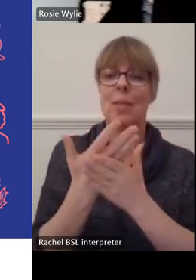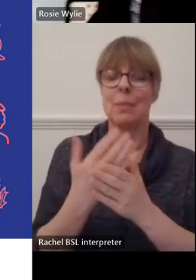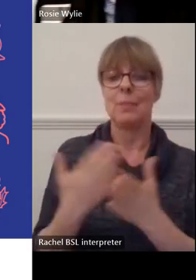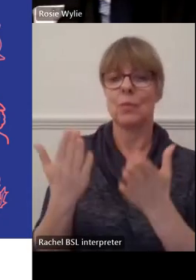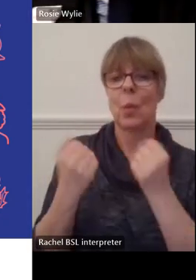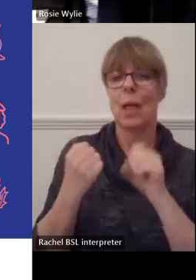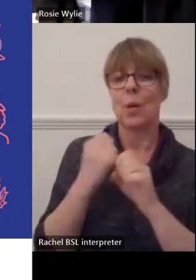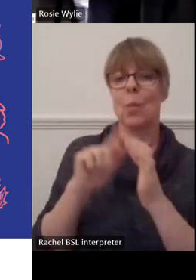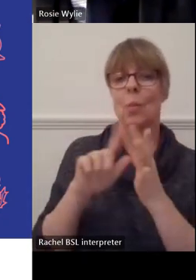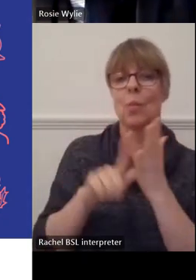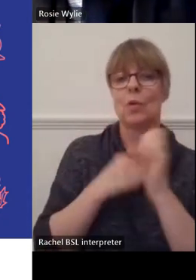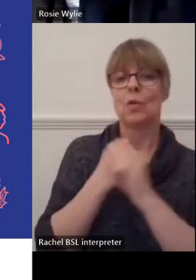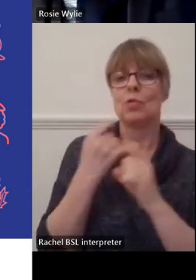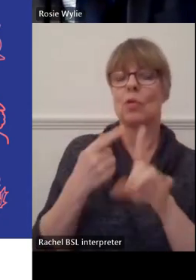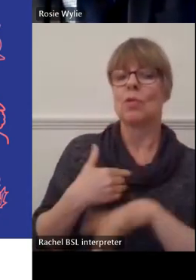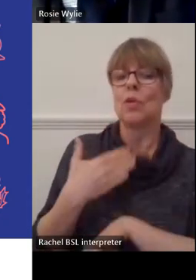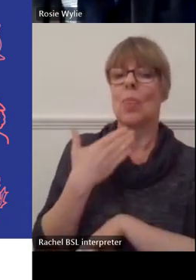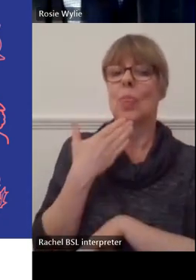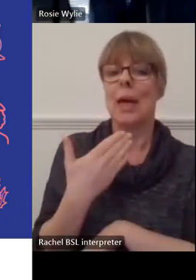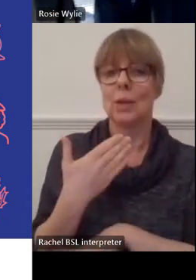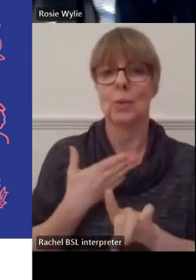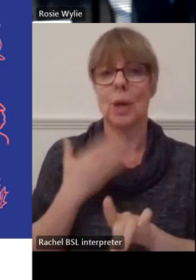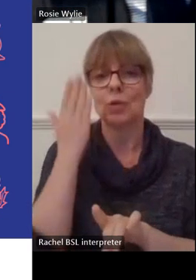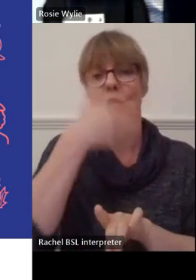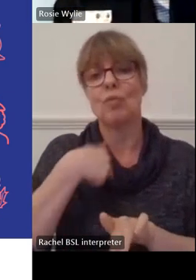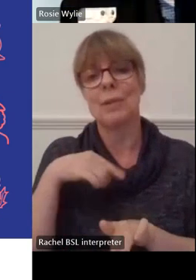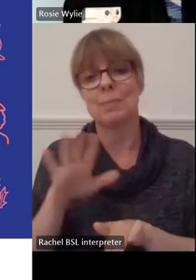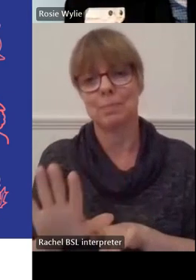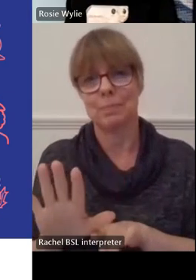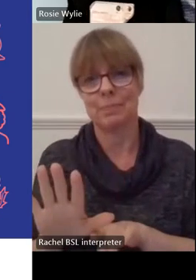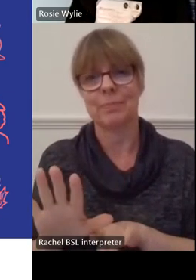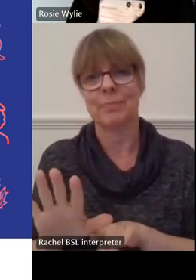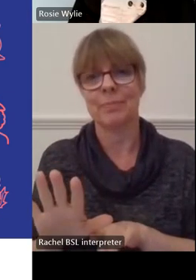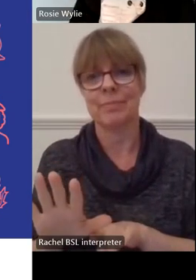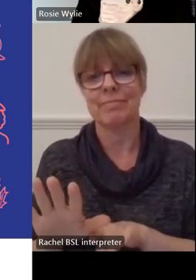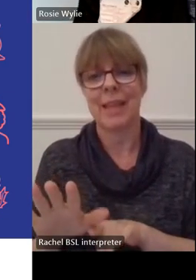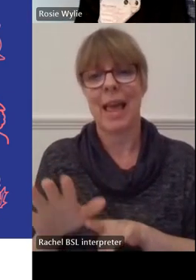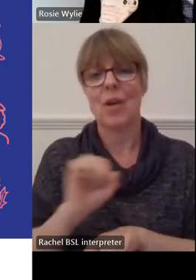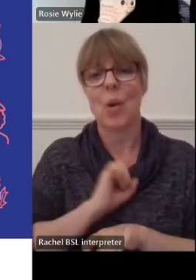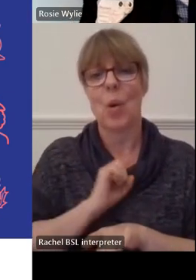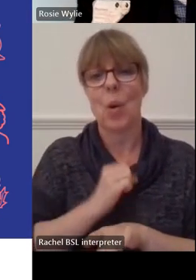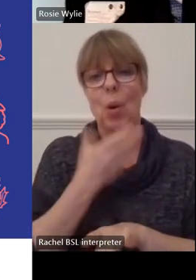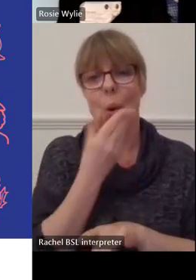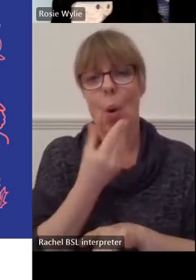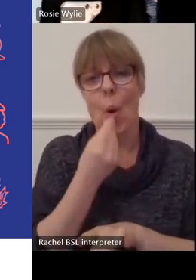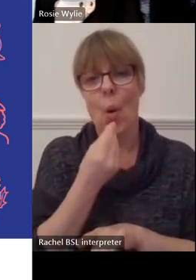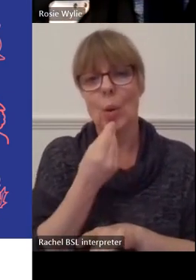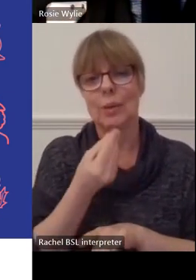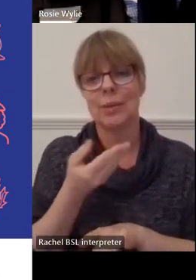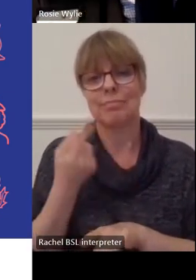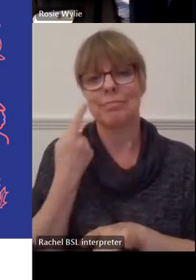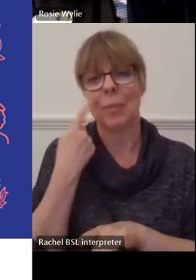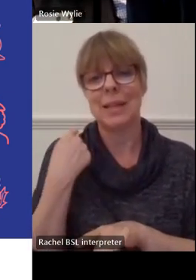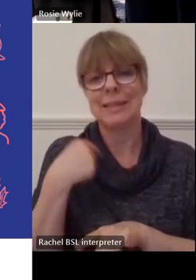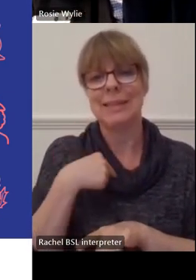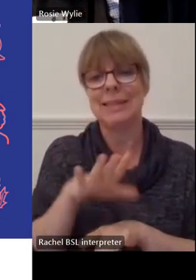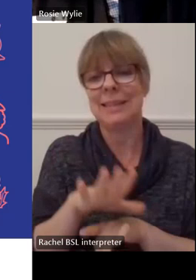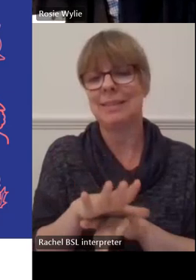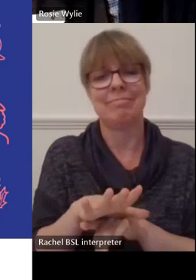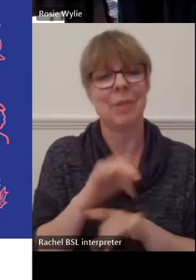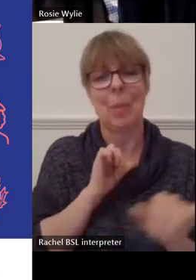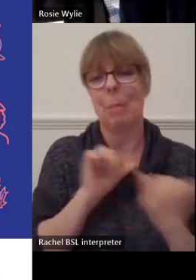Thank you very much. First of all, I need to apologize that I've got a cold, which I've been struggling with since yesterday. So I'm not in